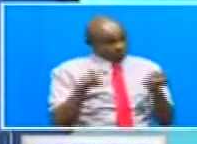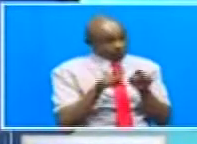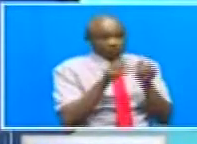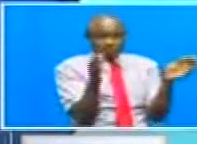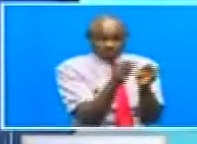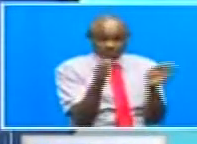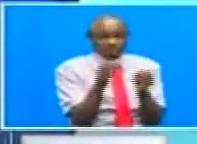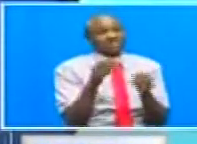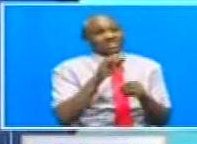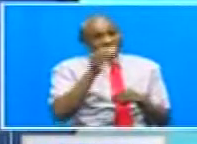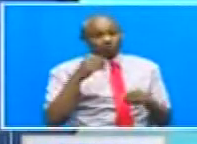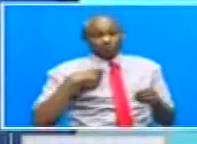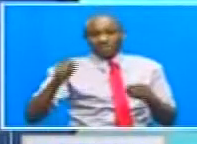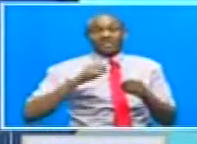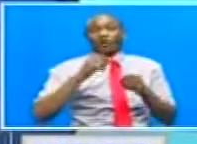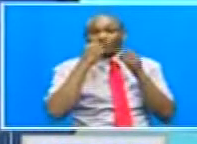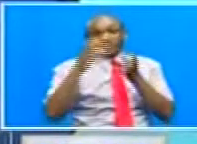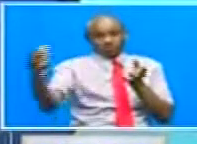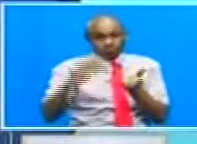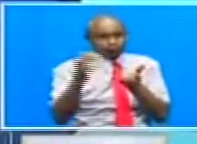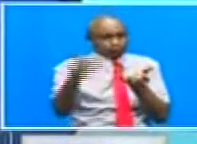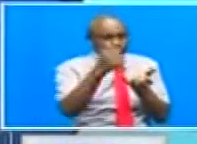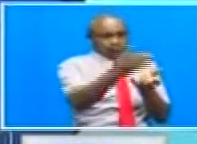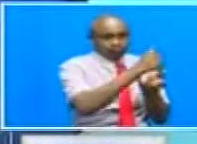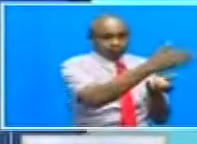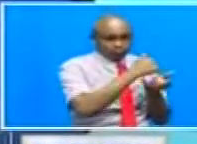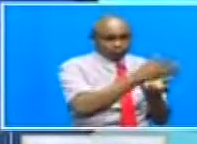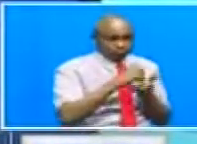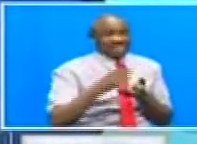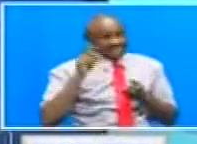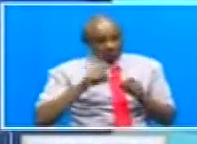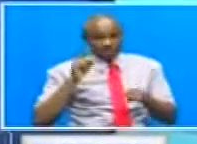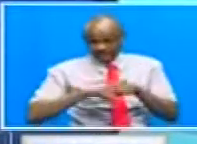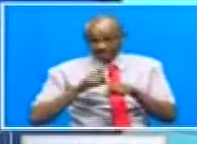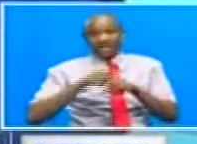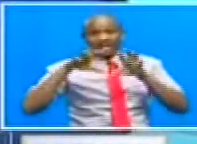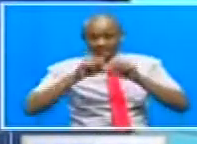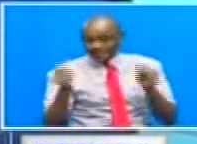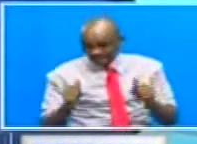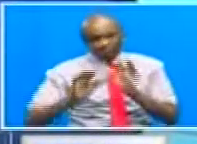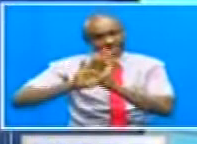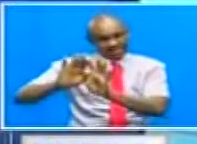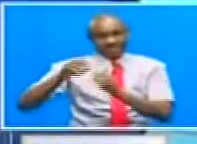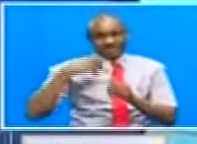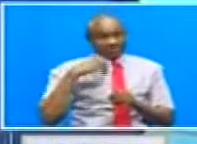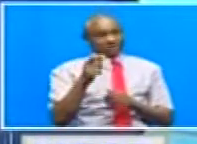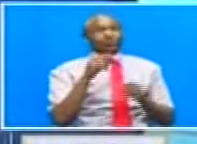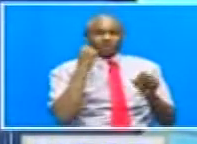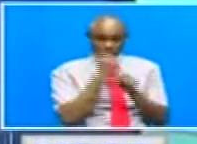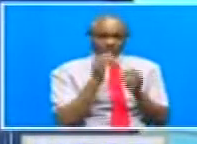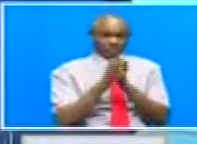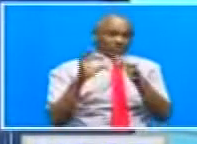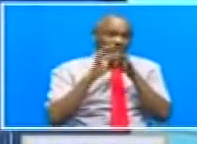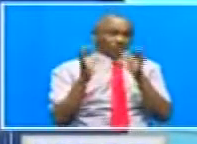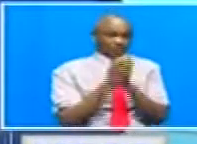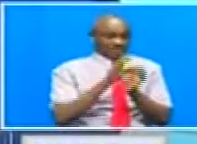we are compiling that data of public land that is safe, that has been grabbed, and we do this collaboration with county government.